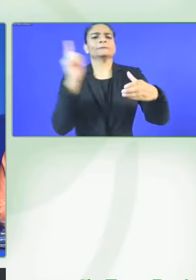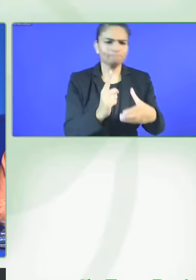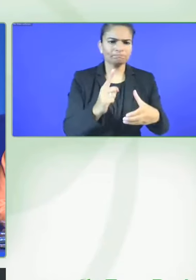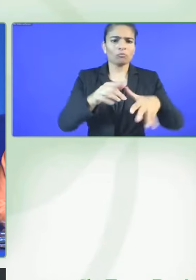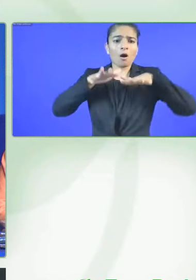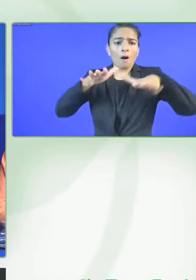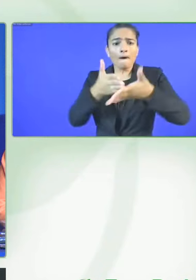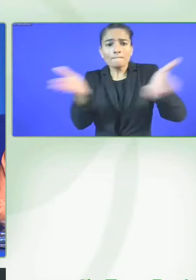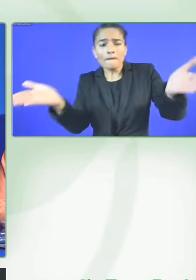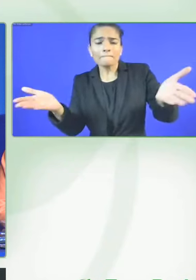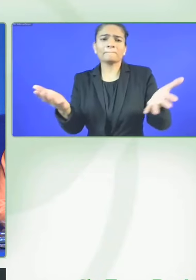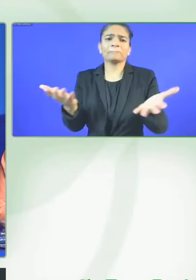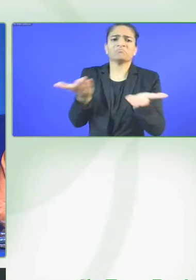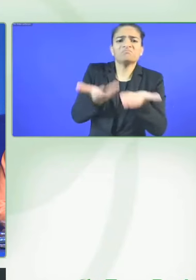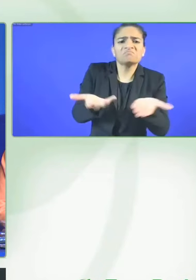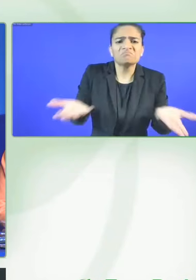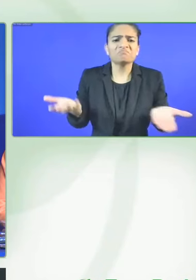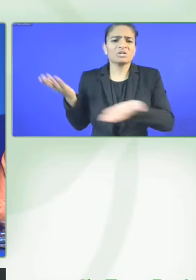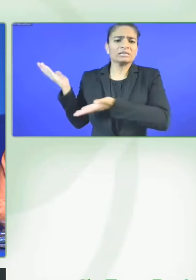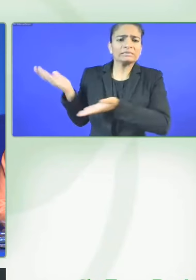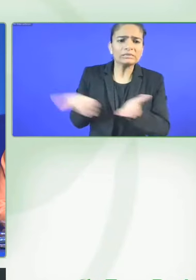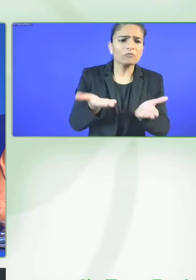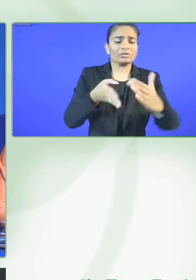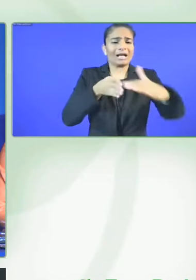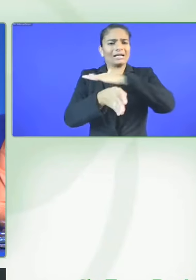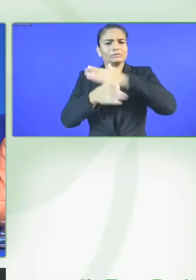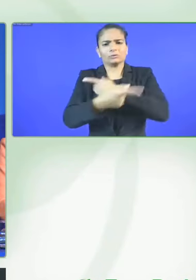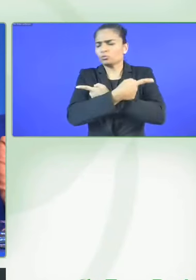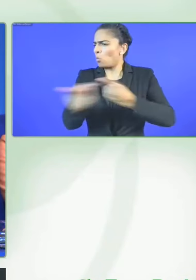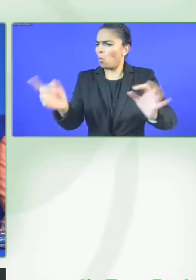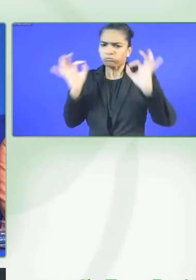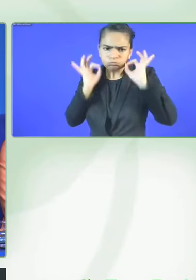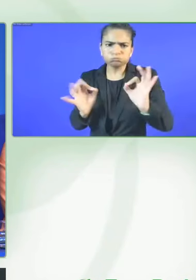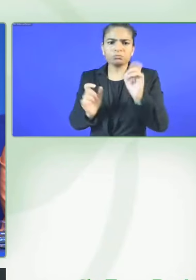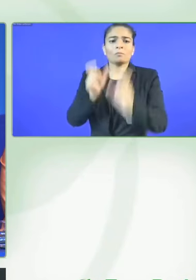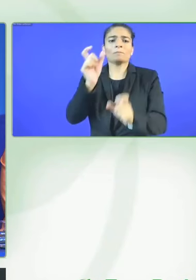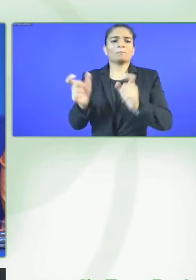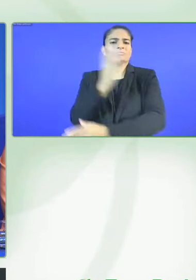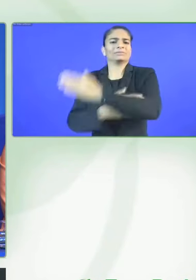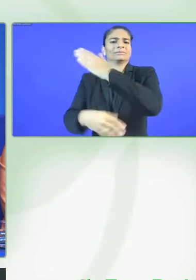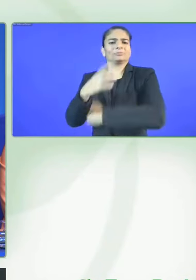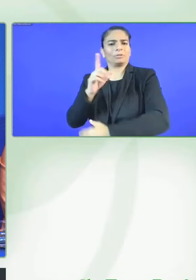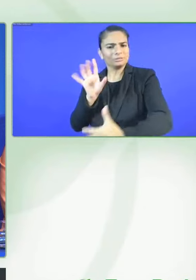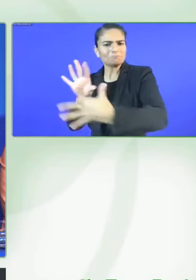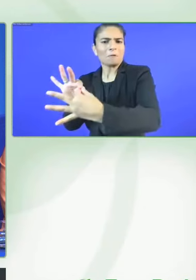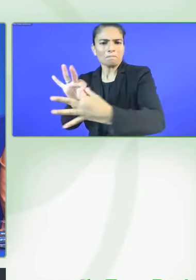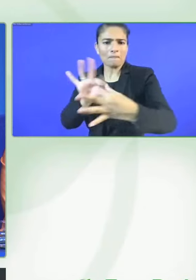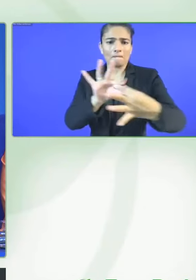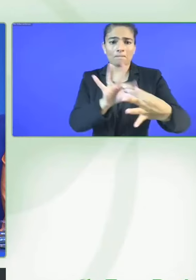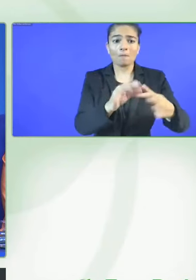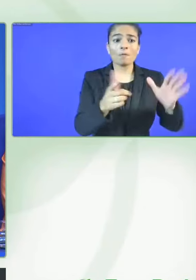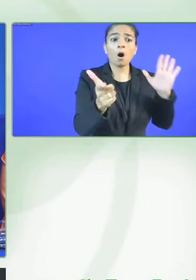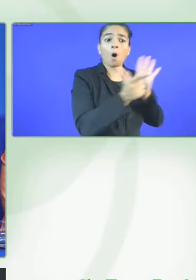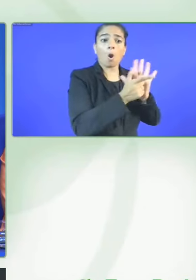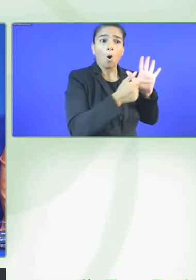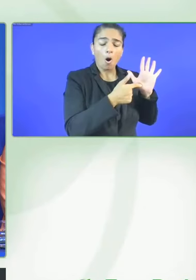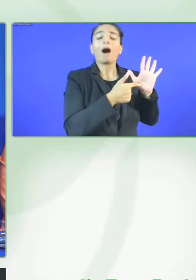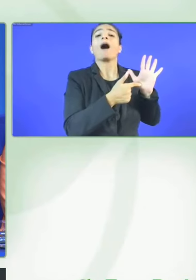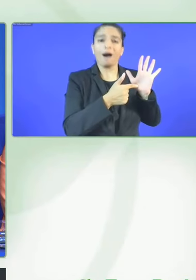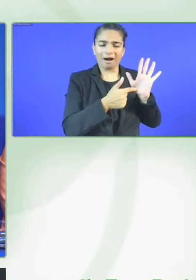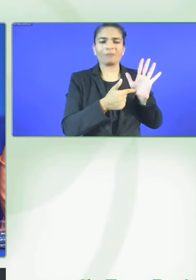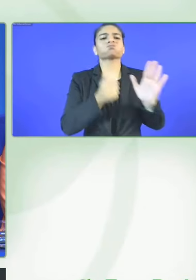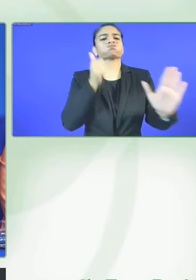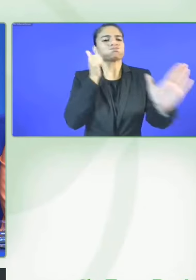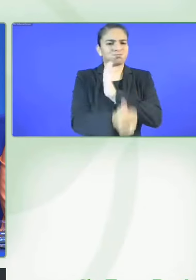Israel of accessibility was still at its onset and required implementation among those obligated to